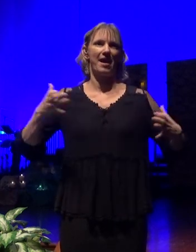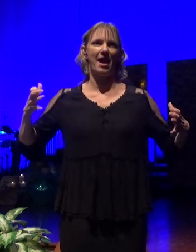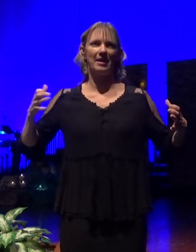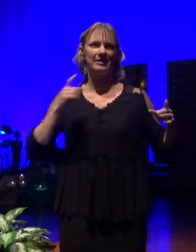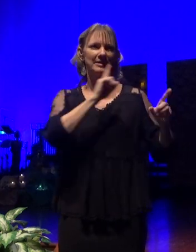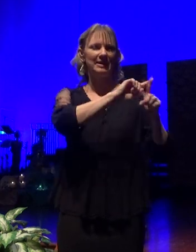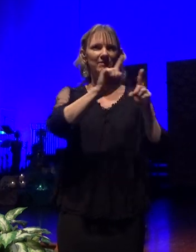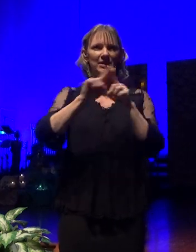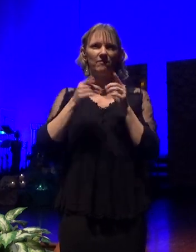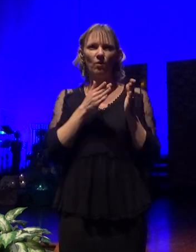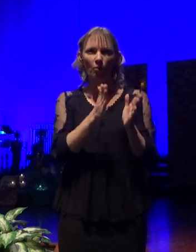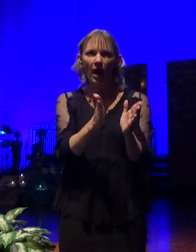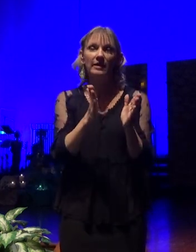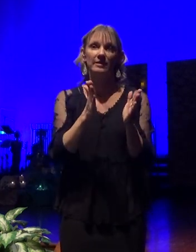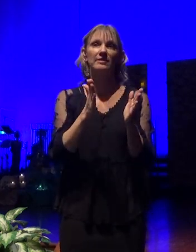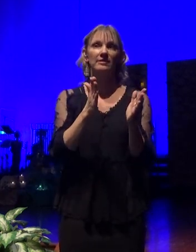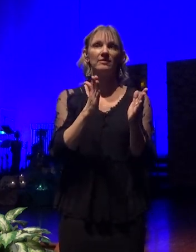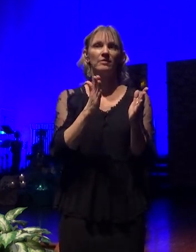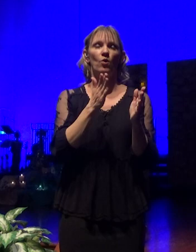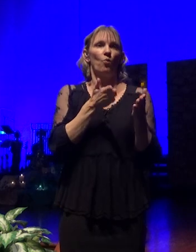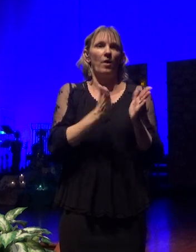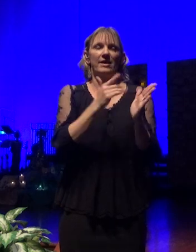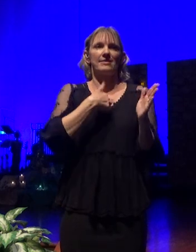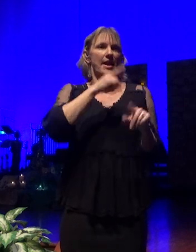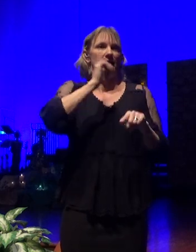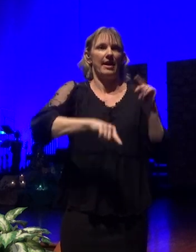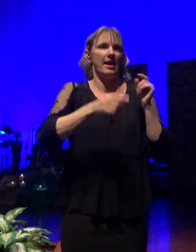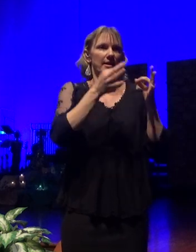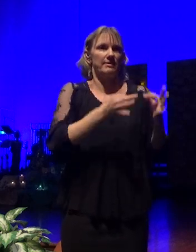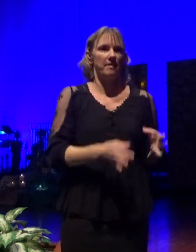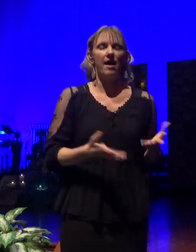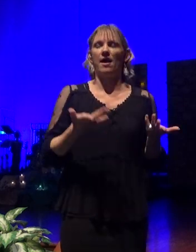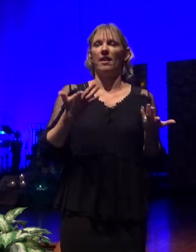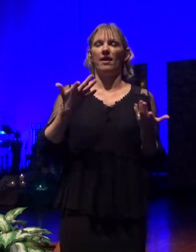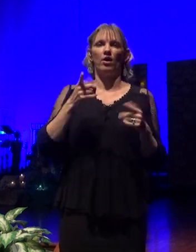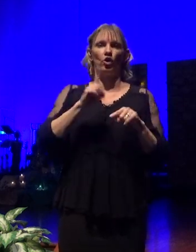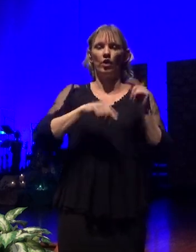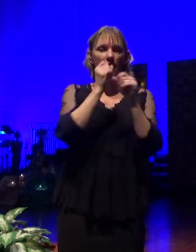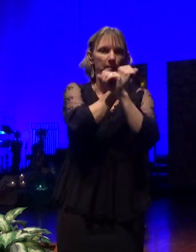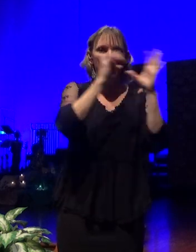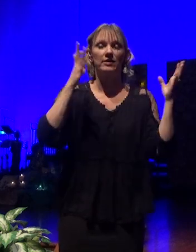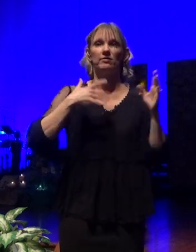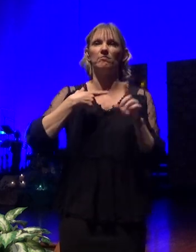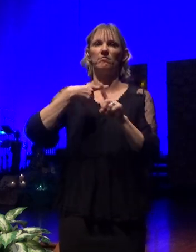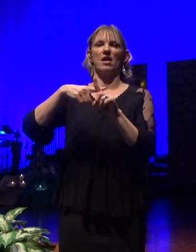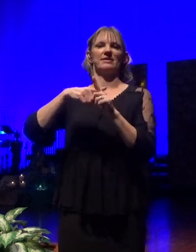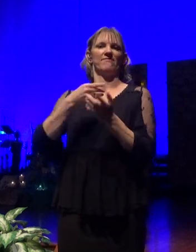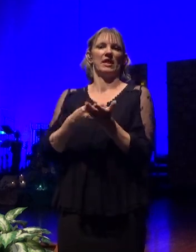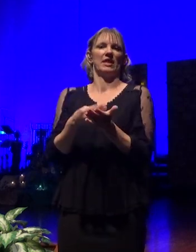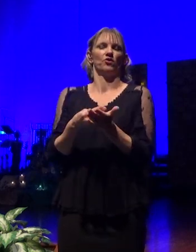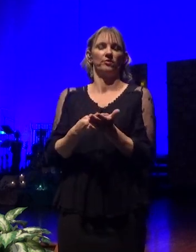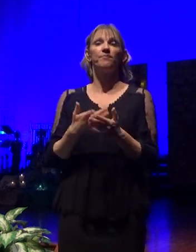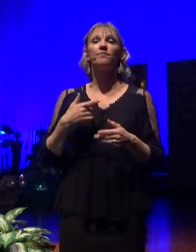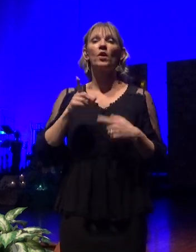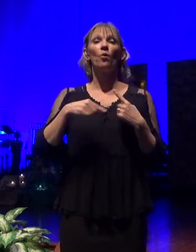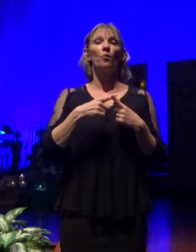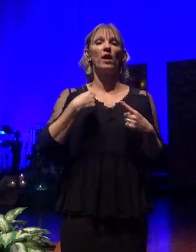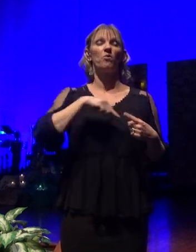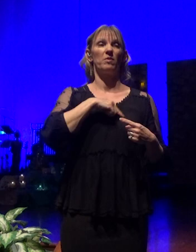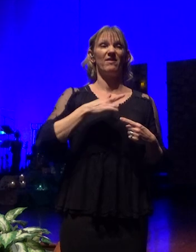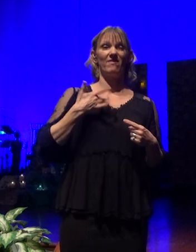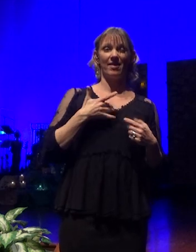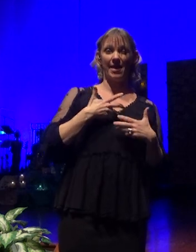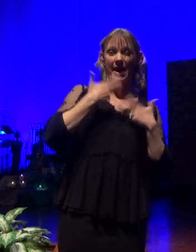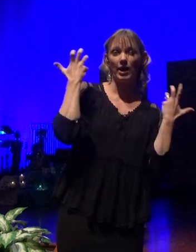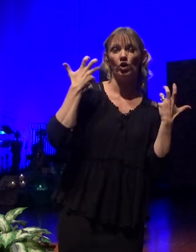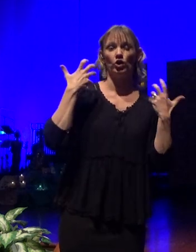imagined, including financially. And I believe that that is because when we are in anger, judgment,